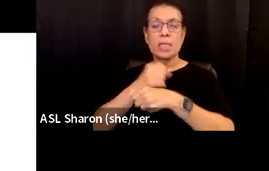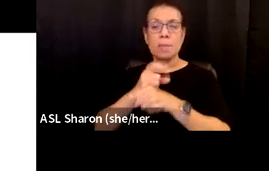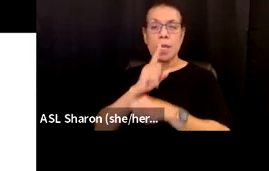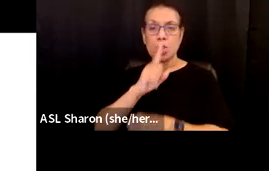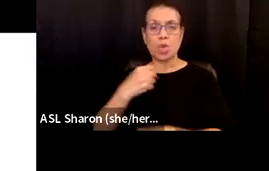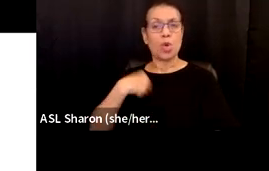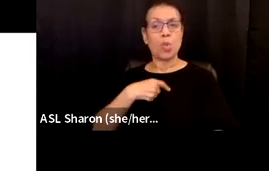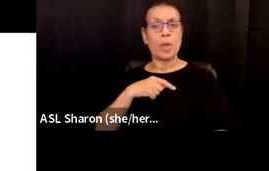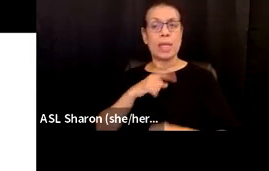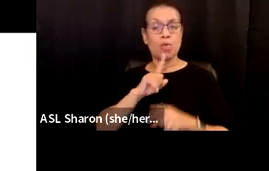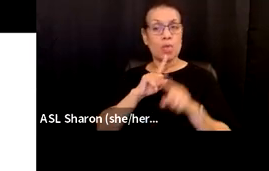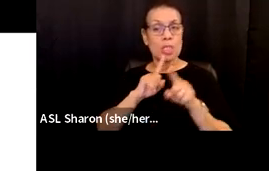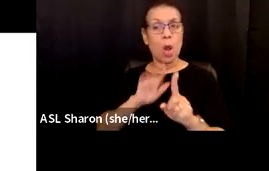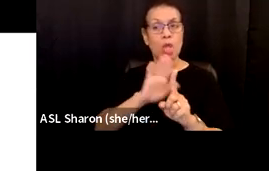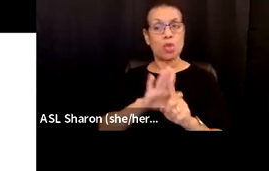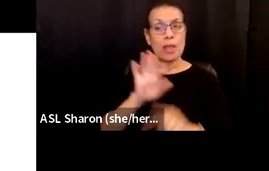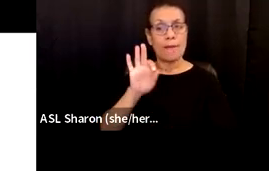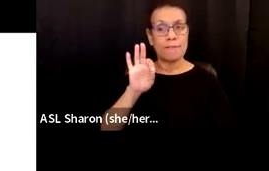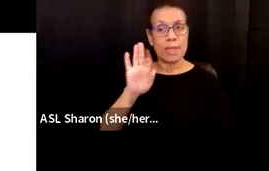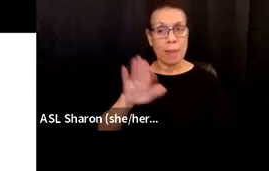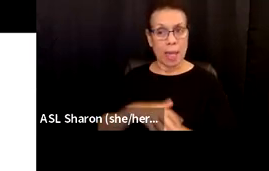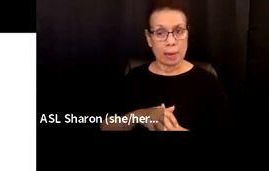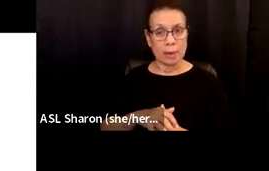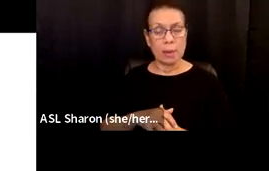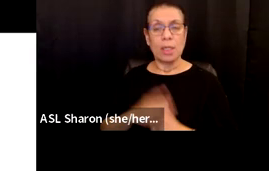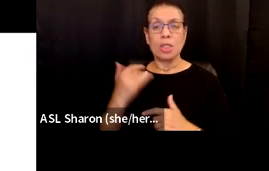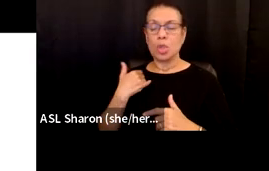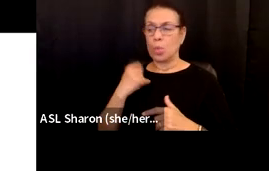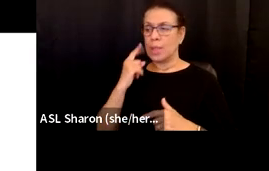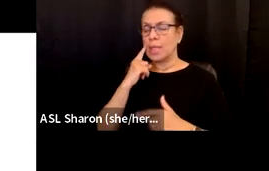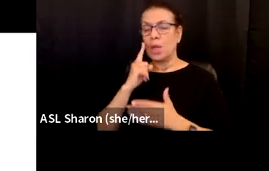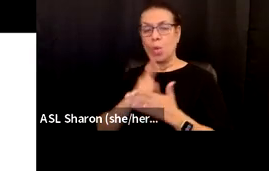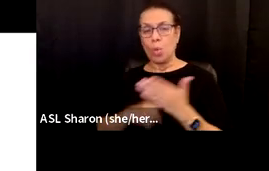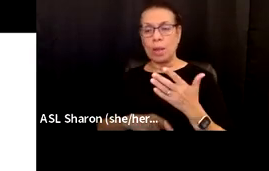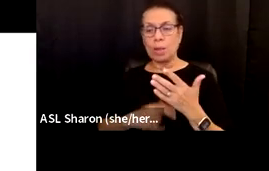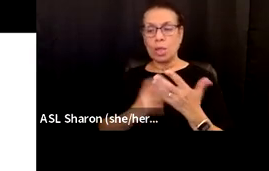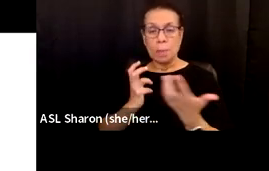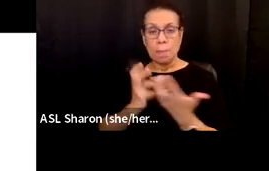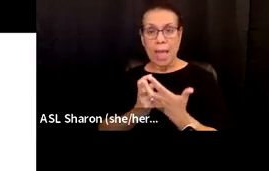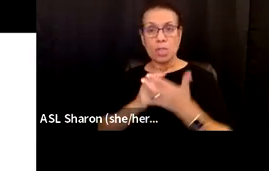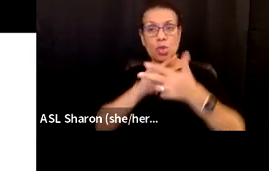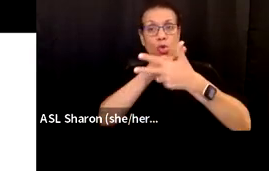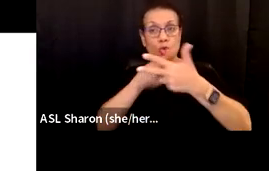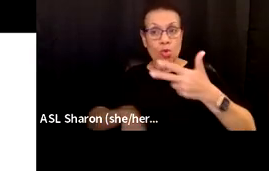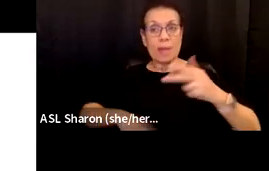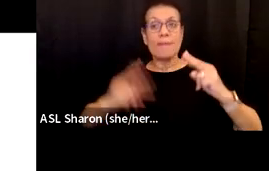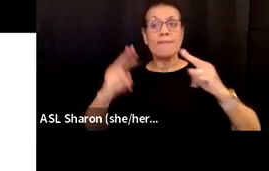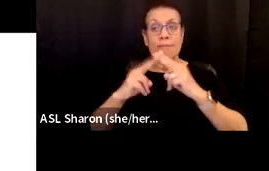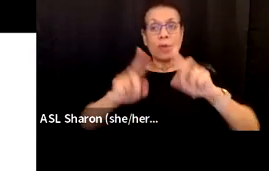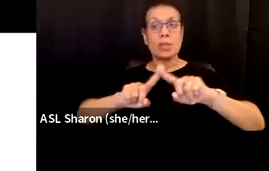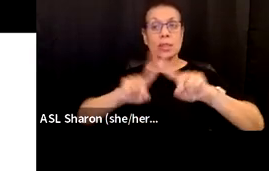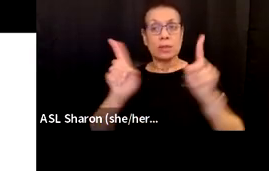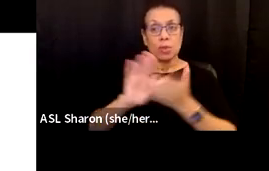to their feedback as we think about the design of intervention teams that meet the three unique needs of these school communities